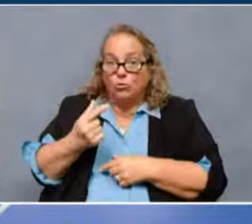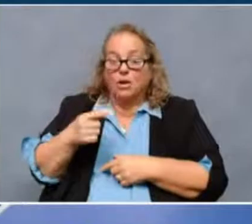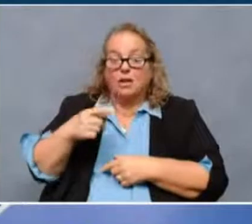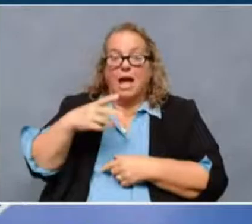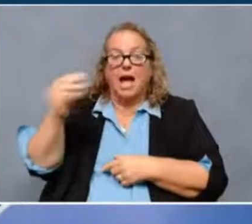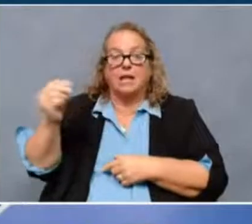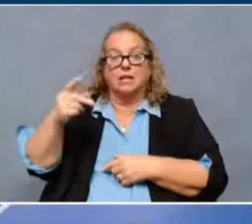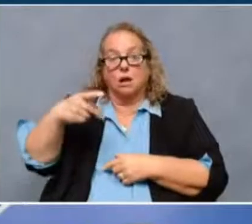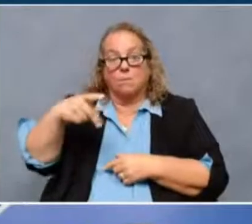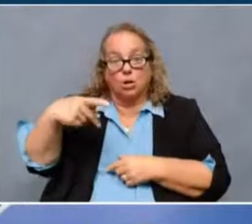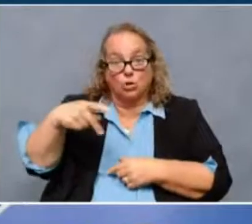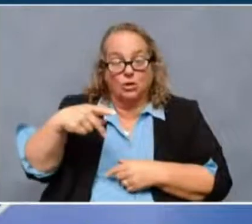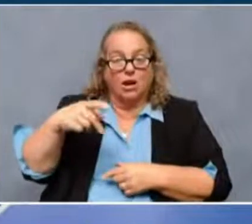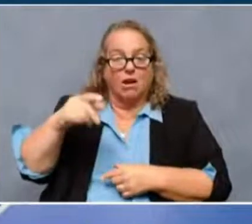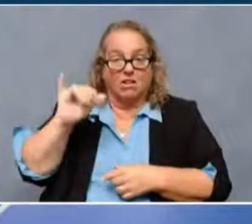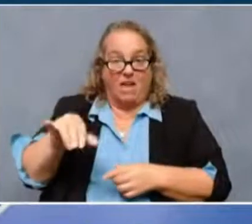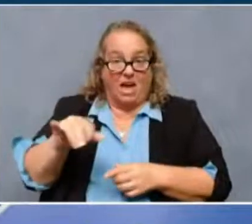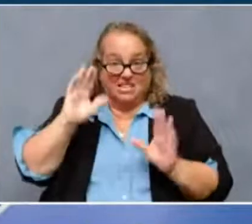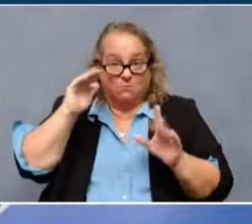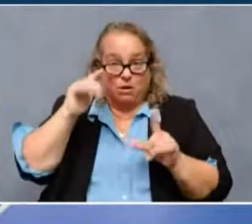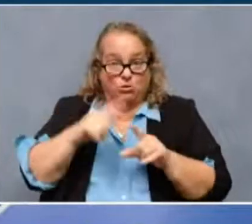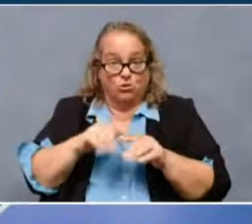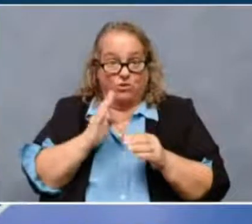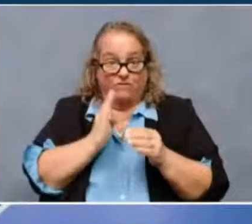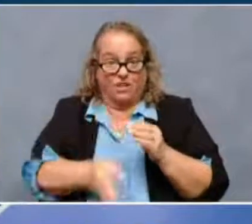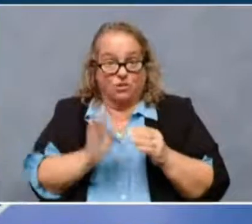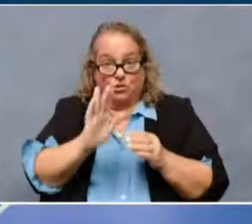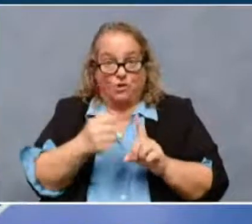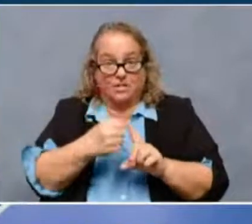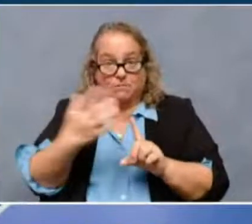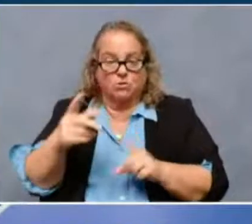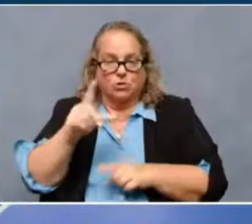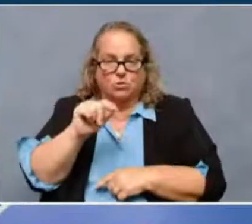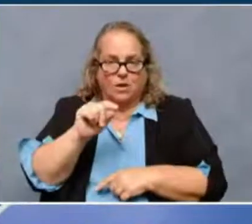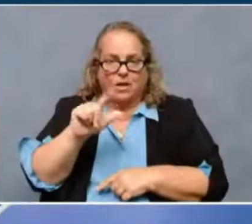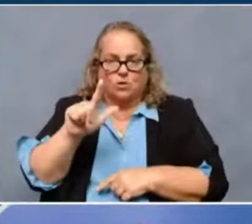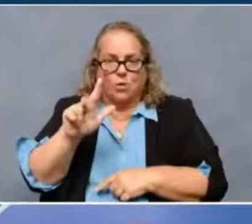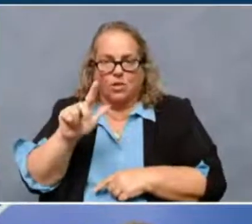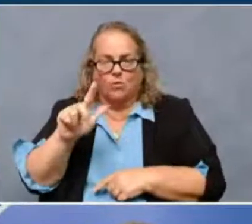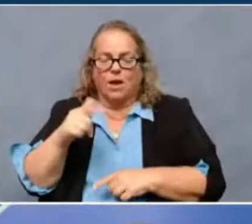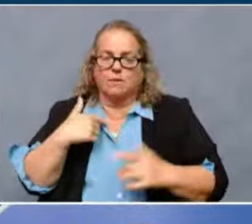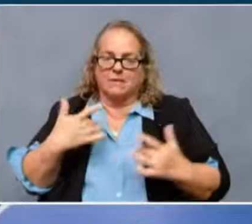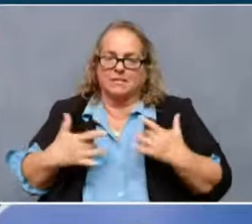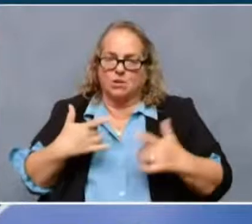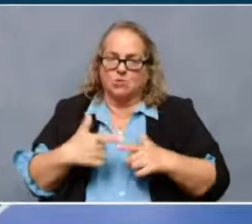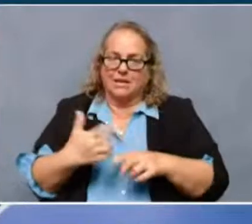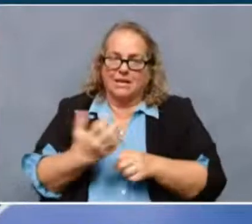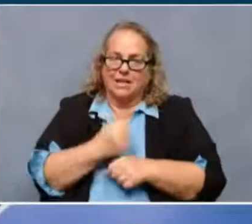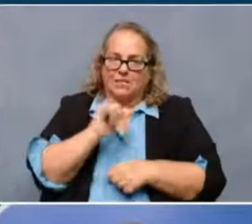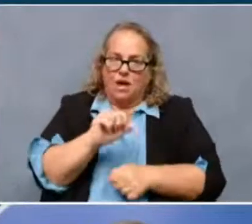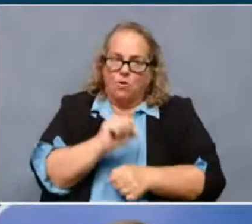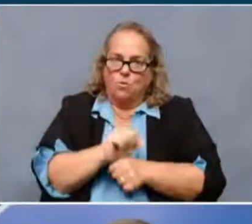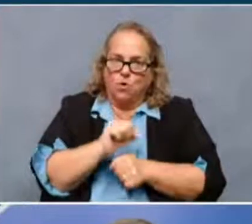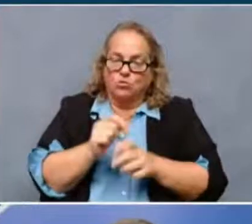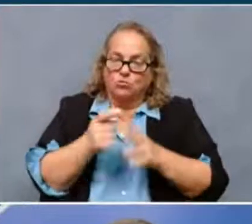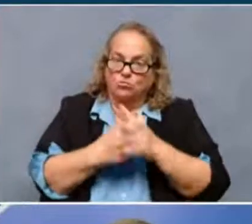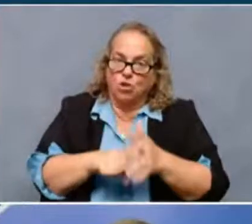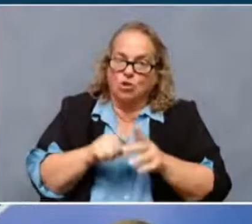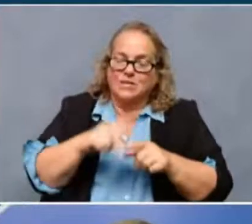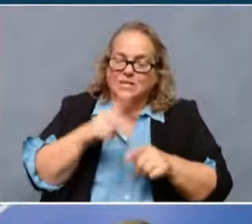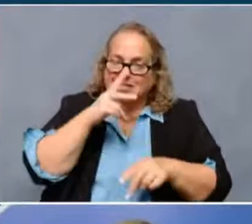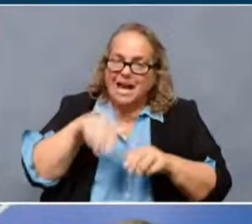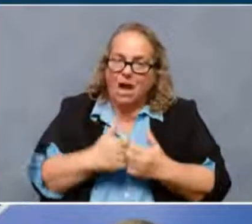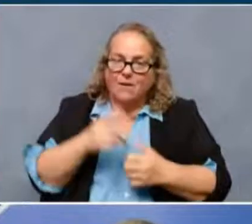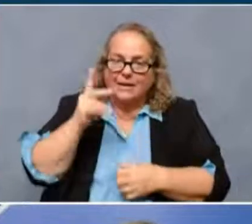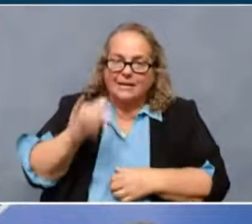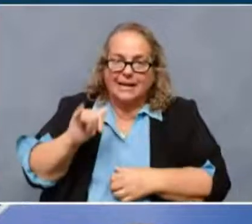by 2023, and I'm excited for work to get underway to see how Kentucky can benefit even more from this